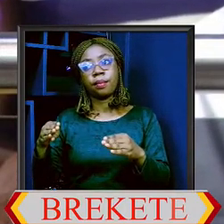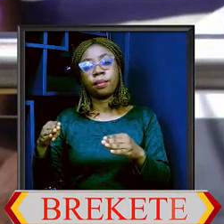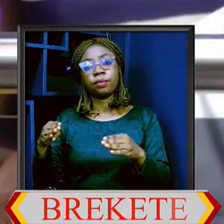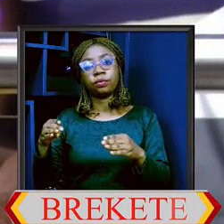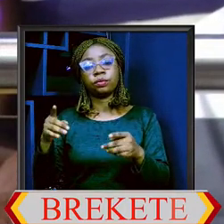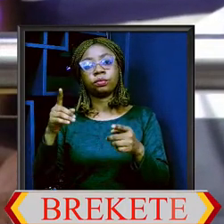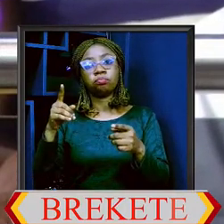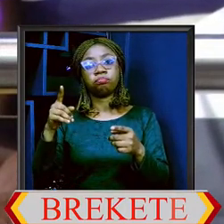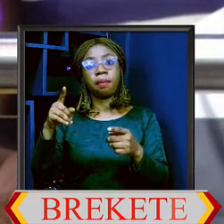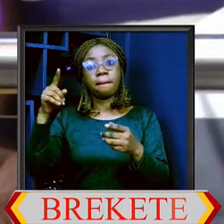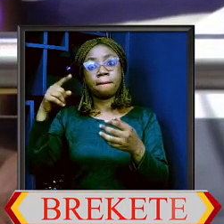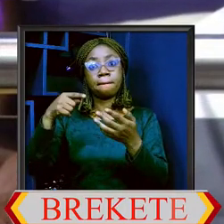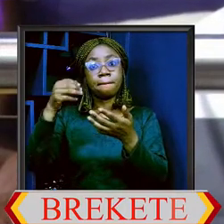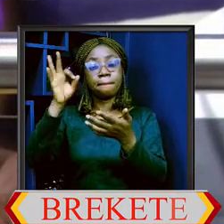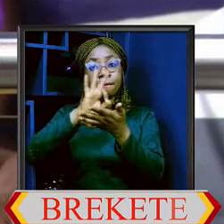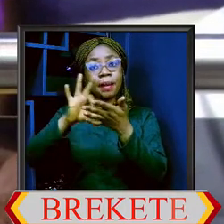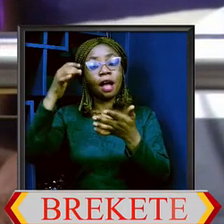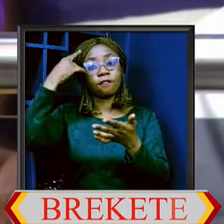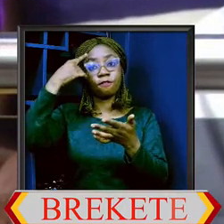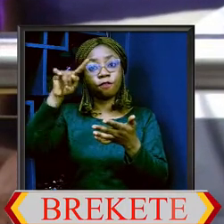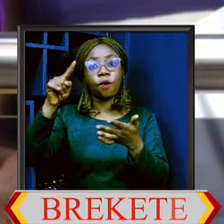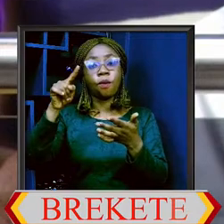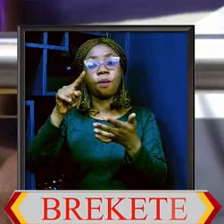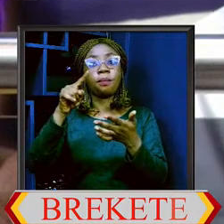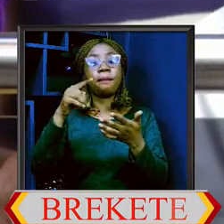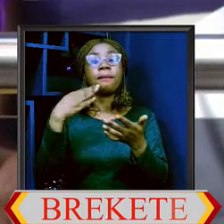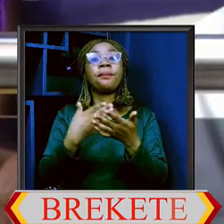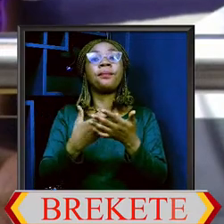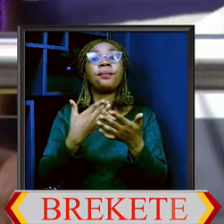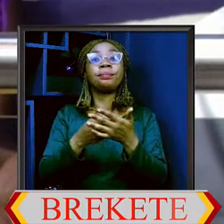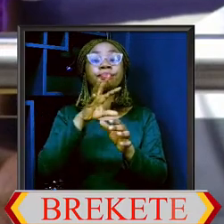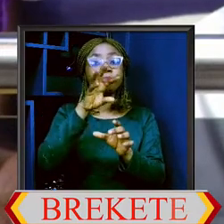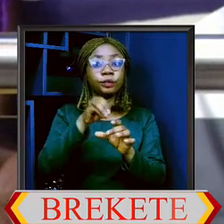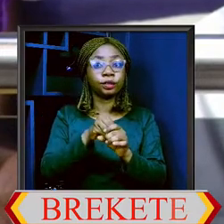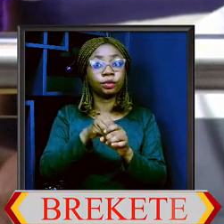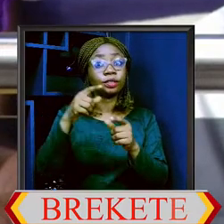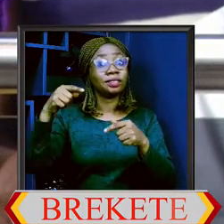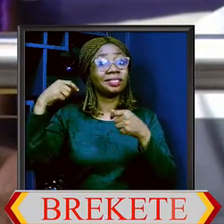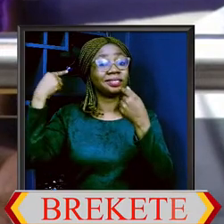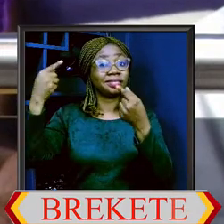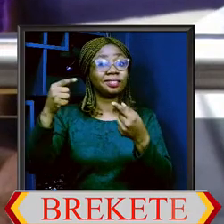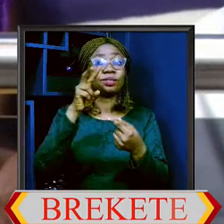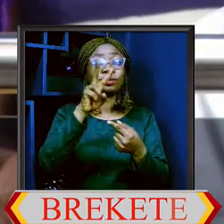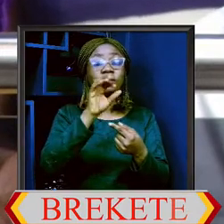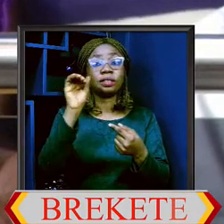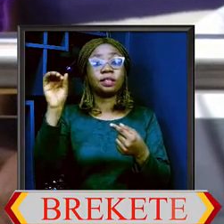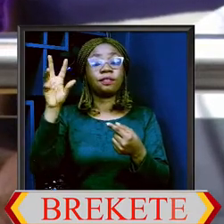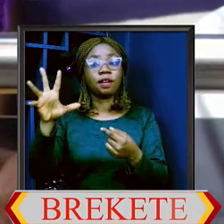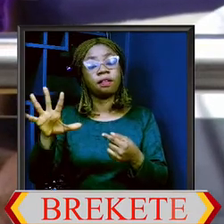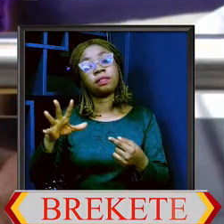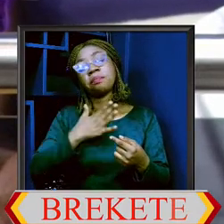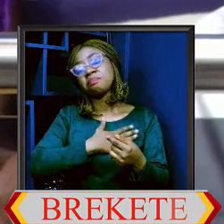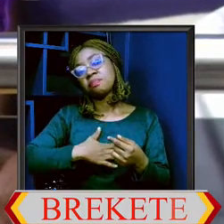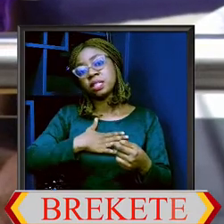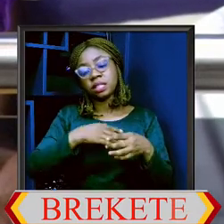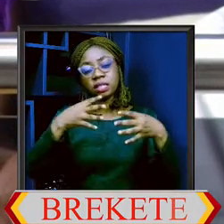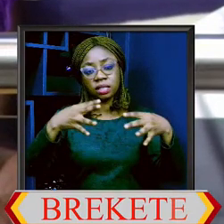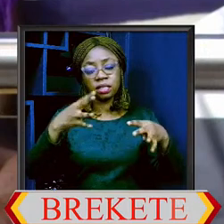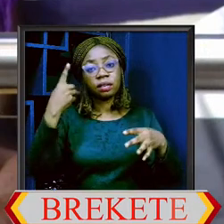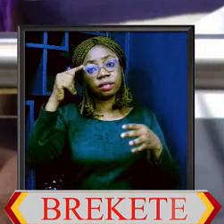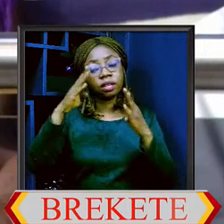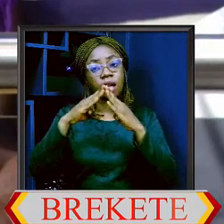monetization since 2005 he should please sell the house for us that the police cannot